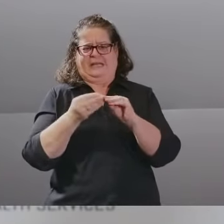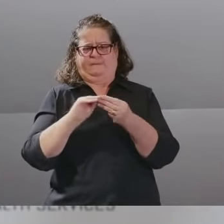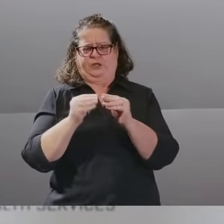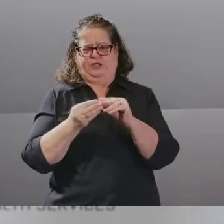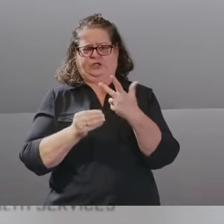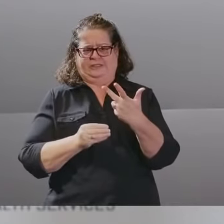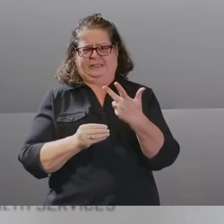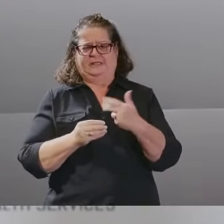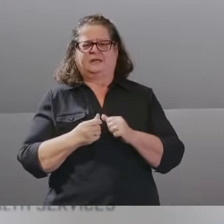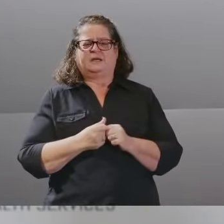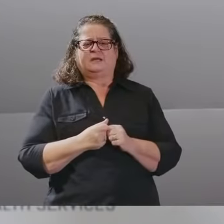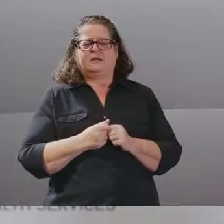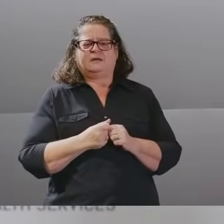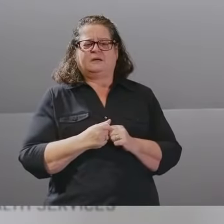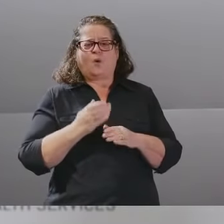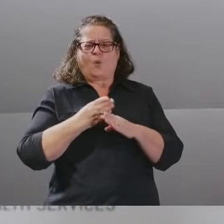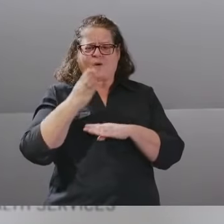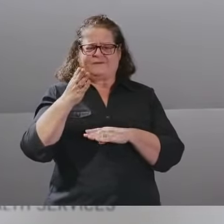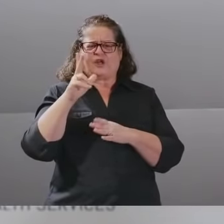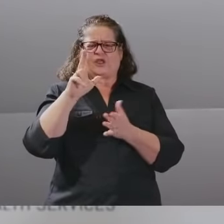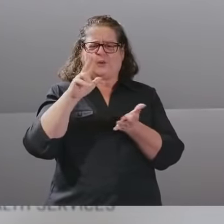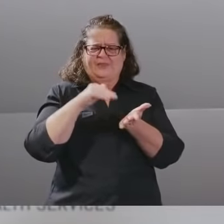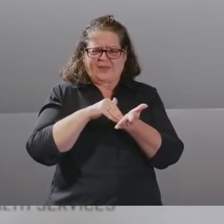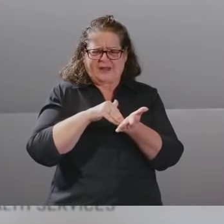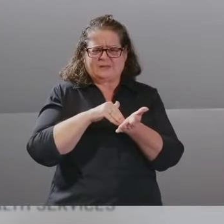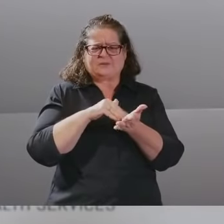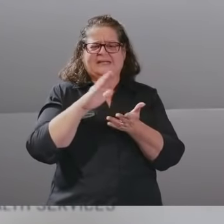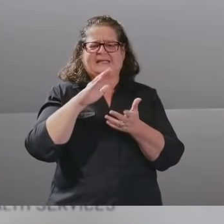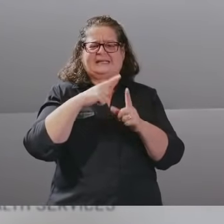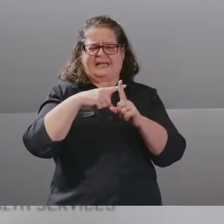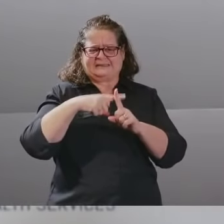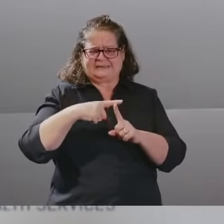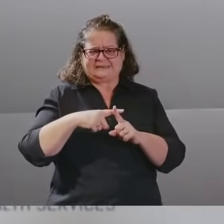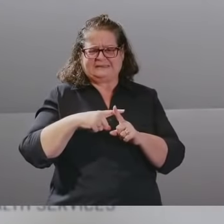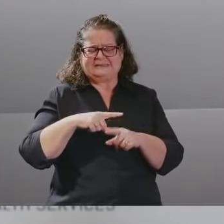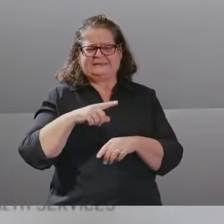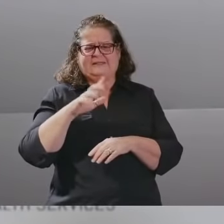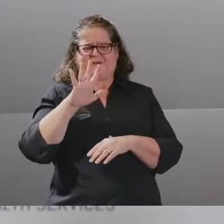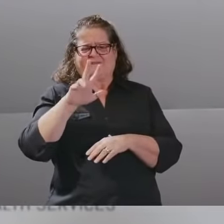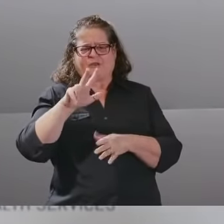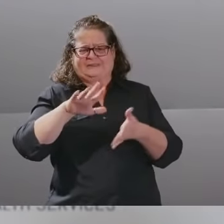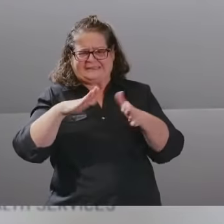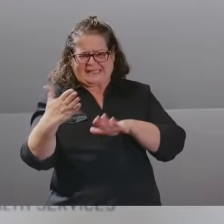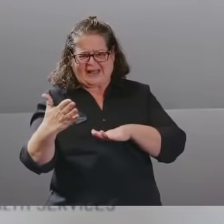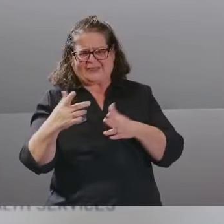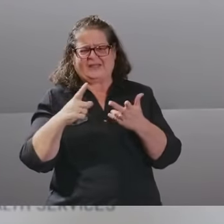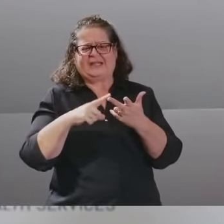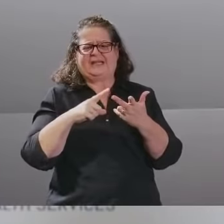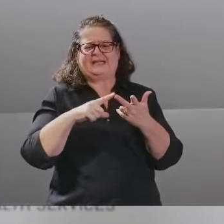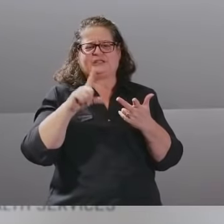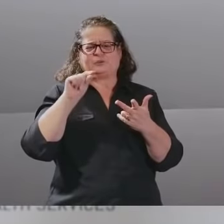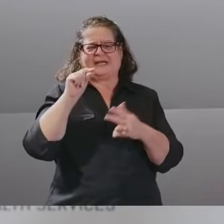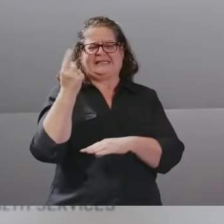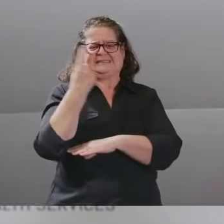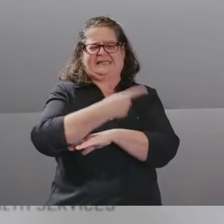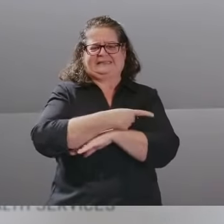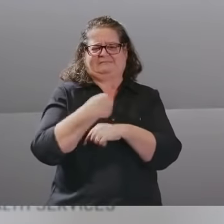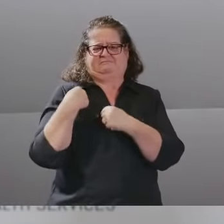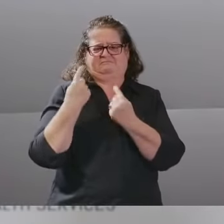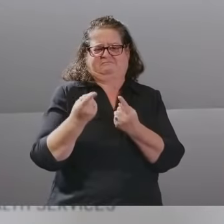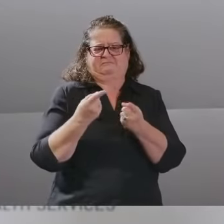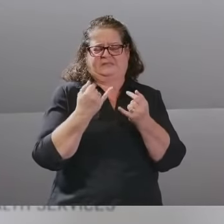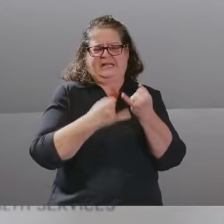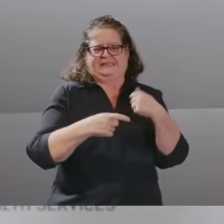deaths, 20 days since we saw you. You've referred in your earlier comments about the divide